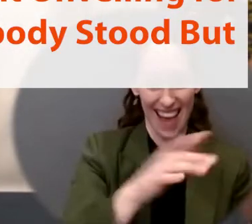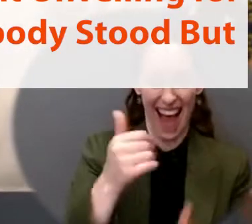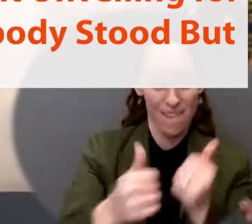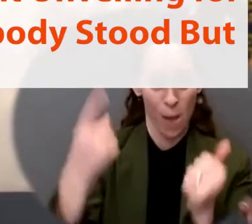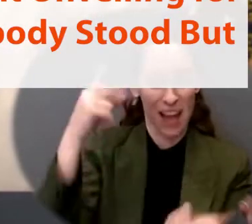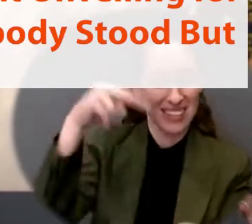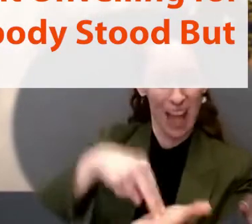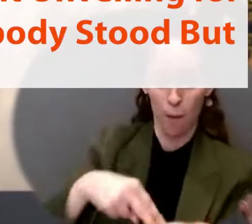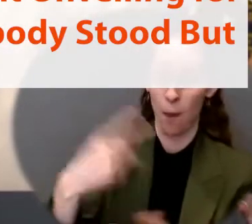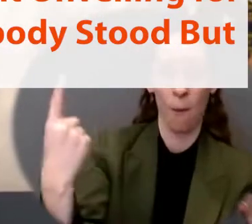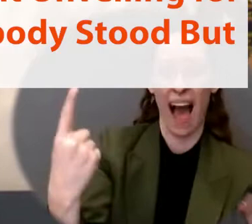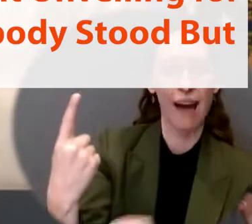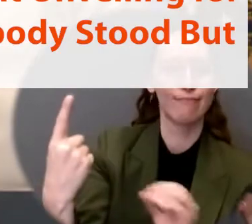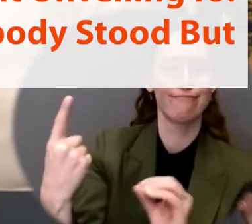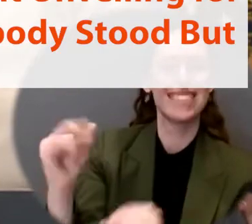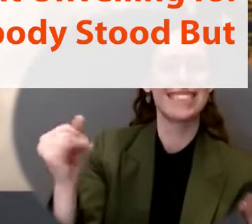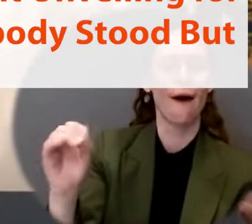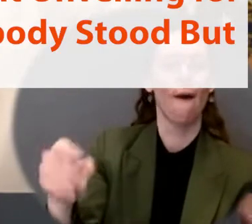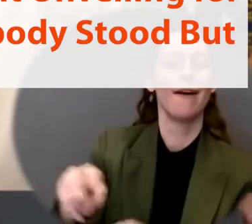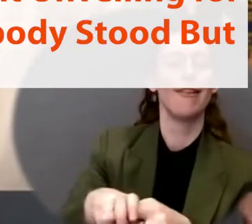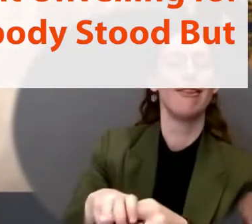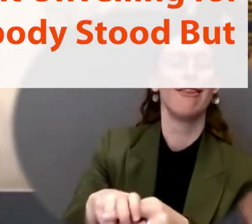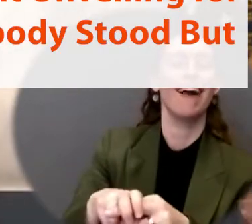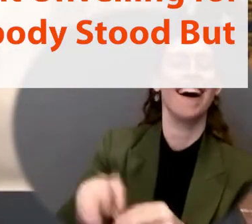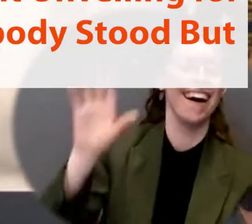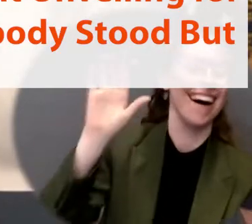Joe, honestly, everybody stood but Joe.